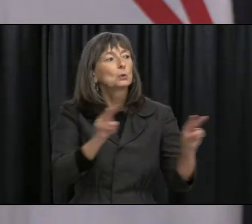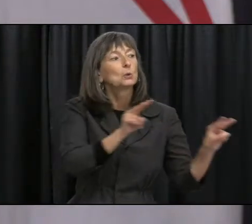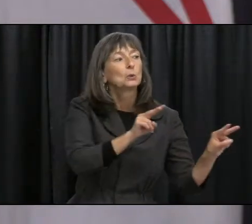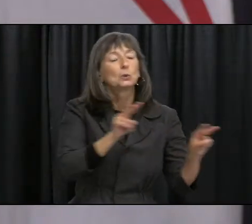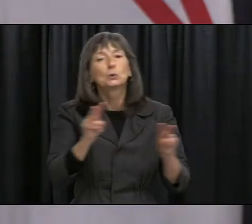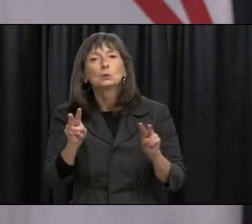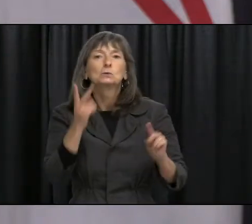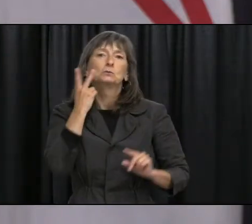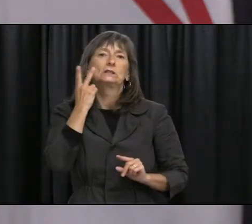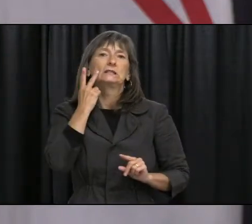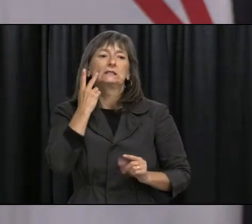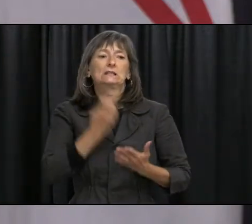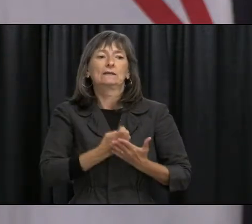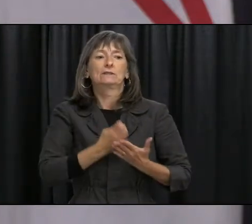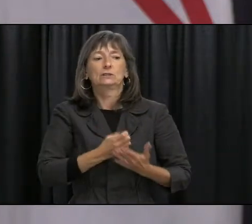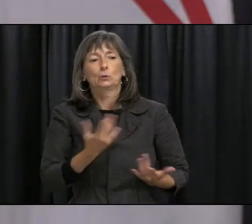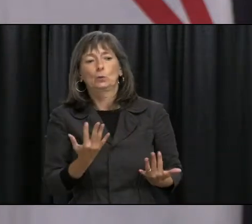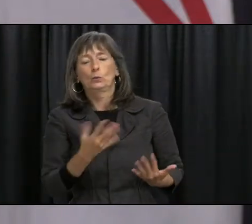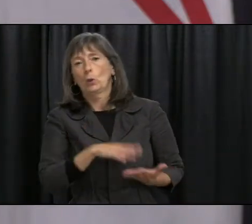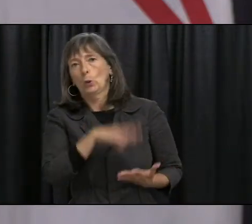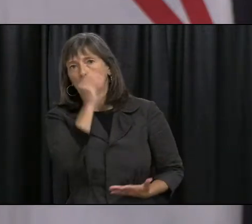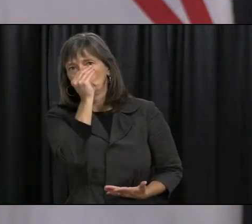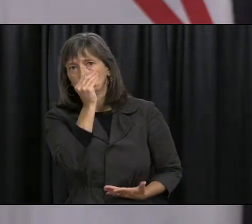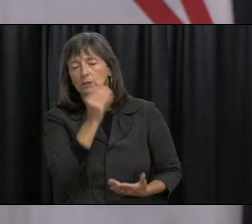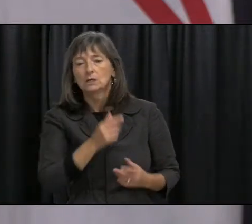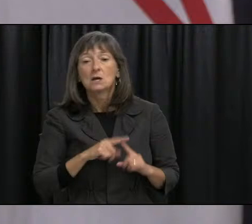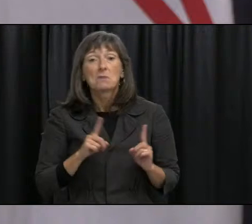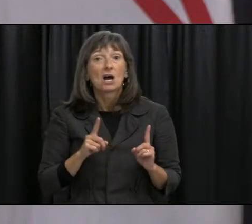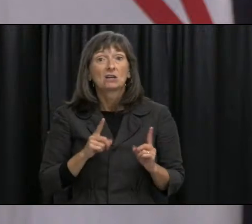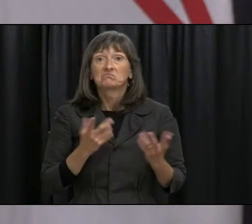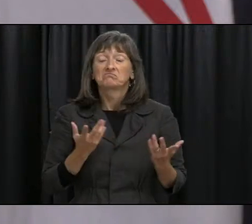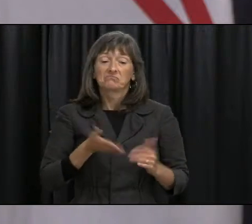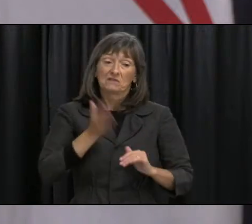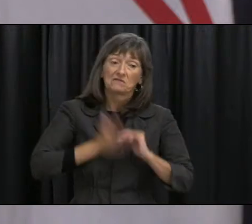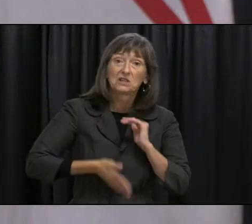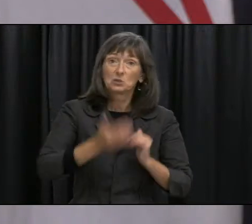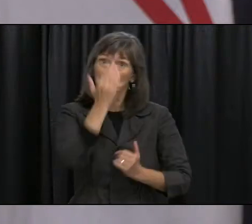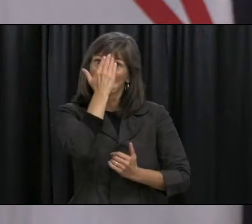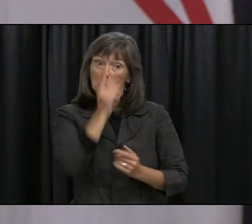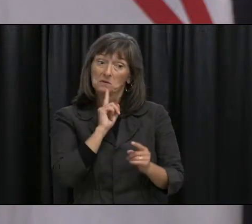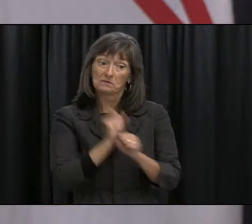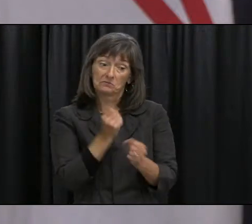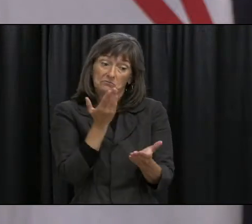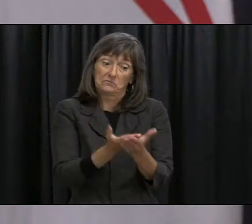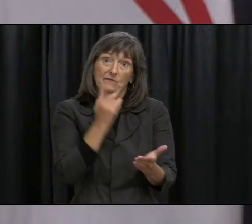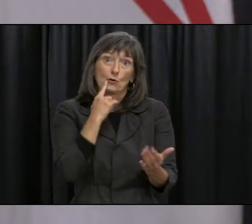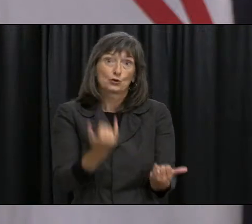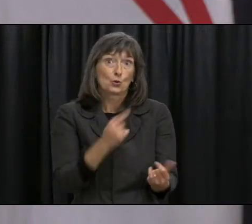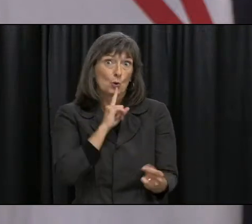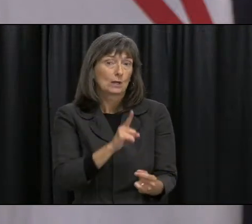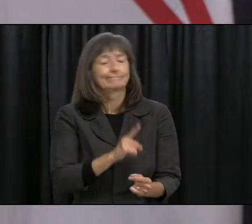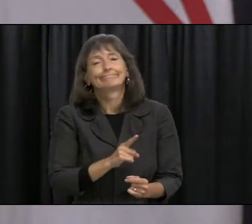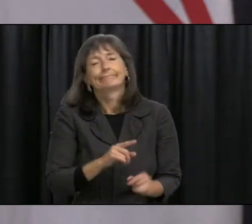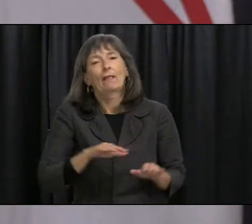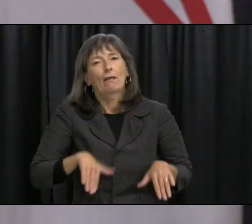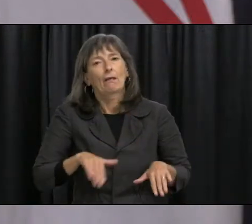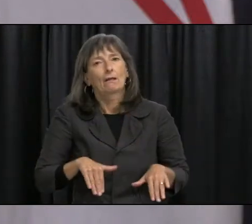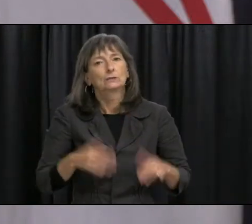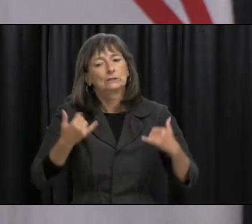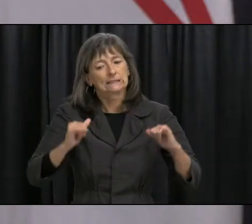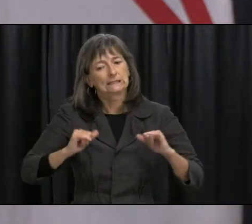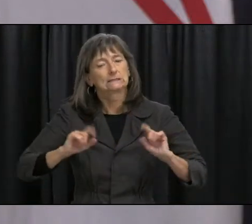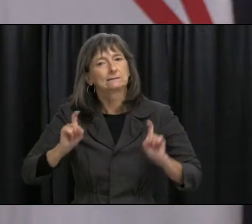those, but I'm not aware that there's any results, so to speak, from those at this point.